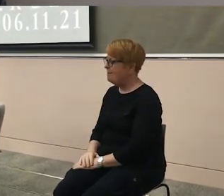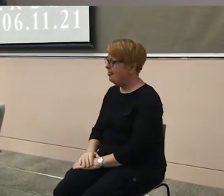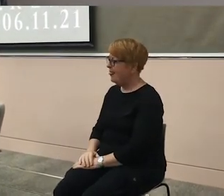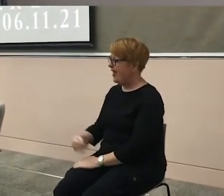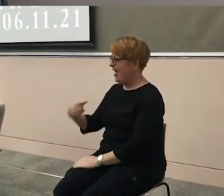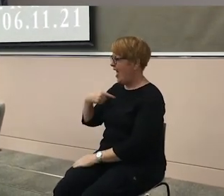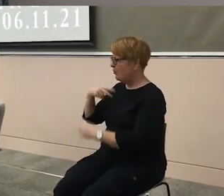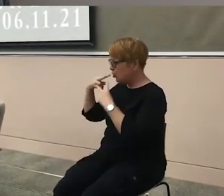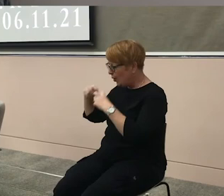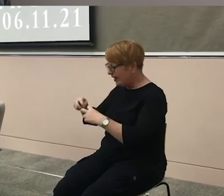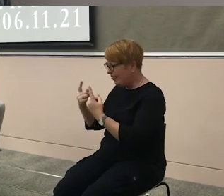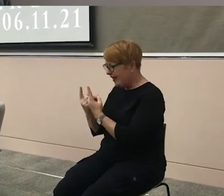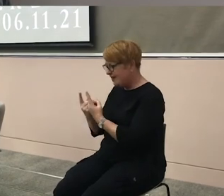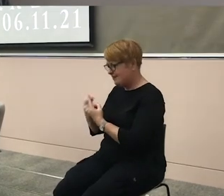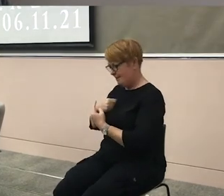in my master's.